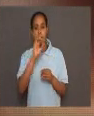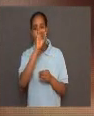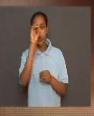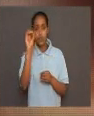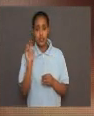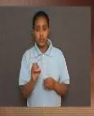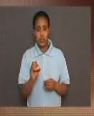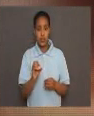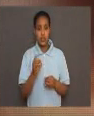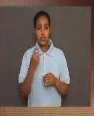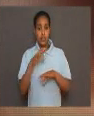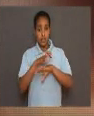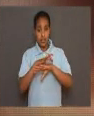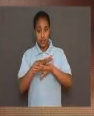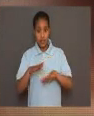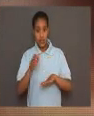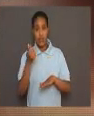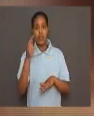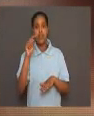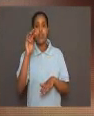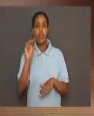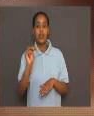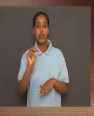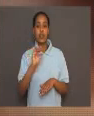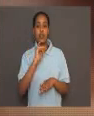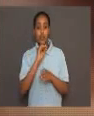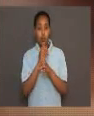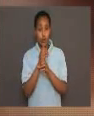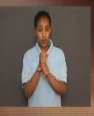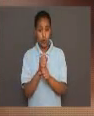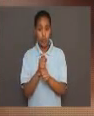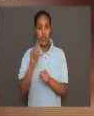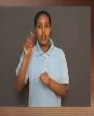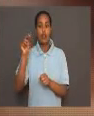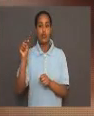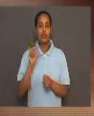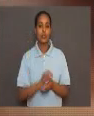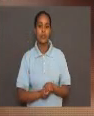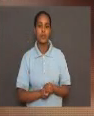78% of the Earth's atmosphere is comprised of nitrogen.